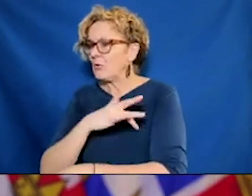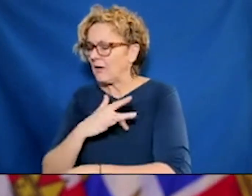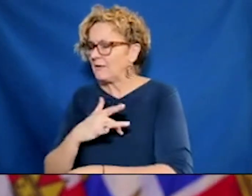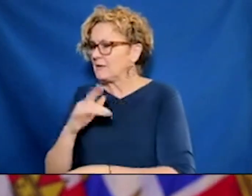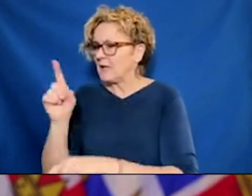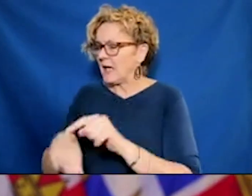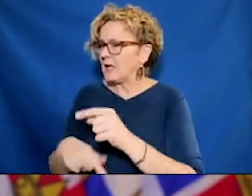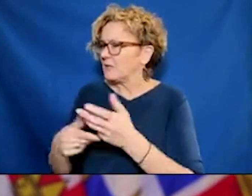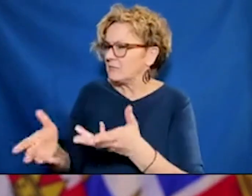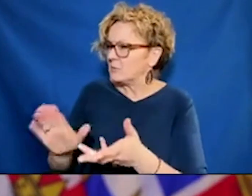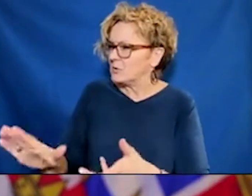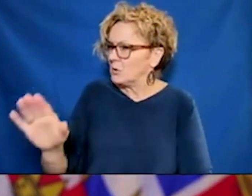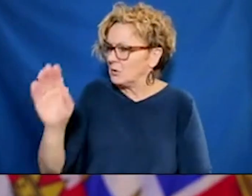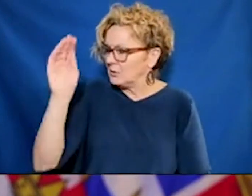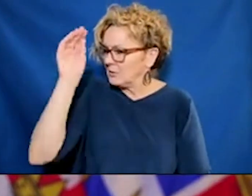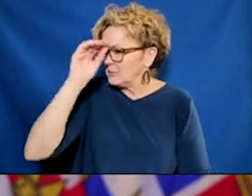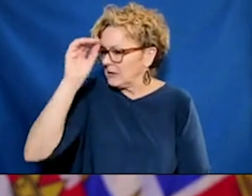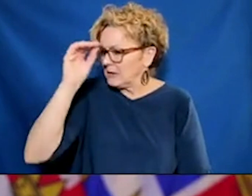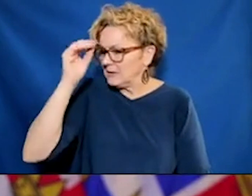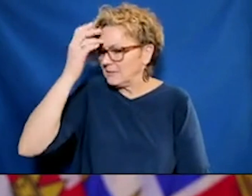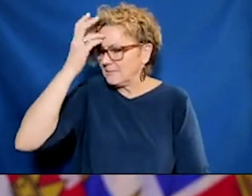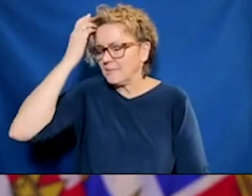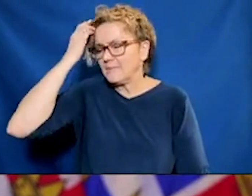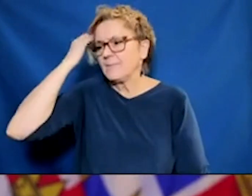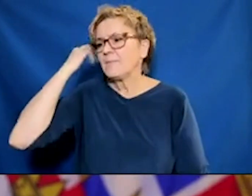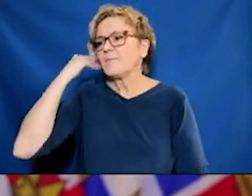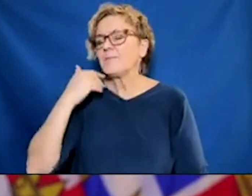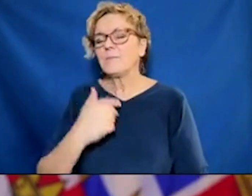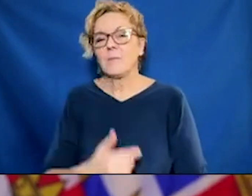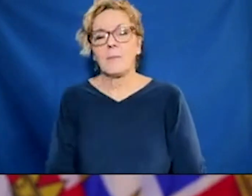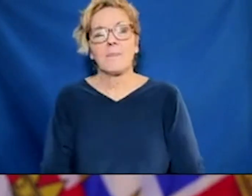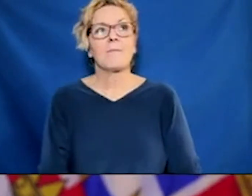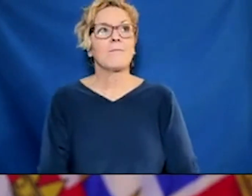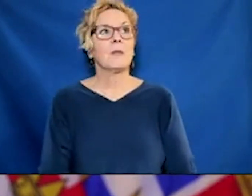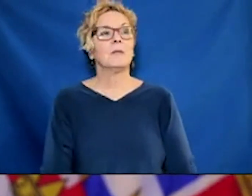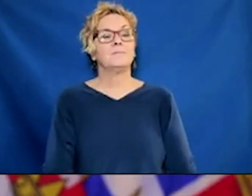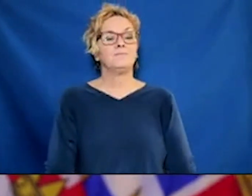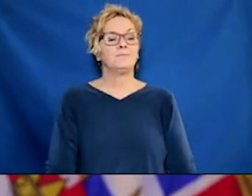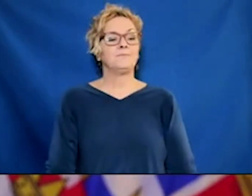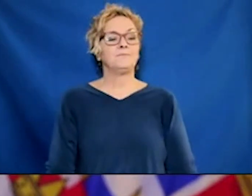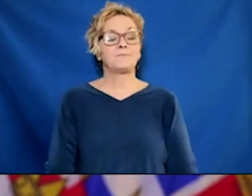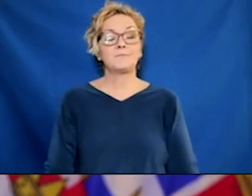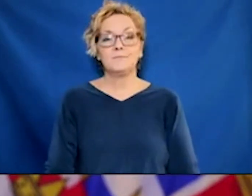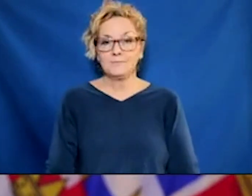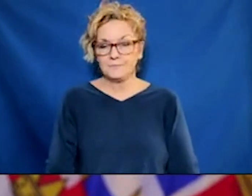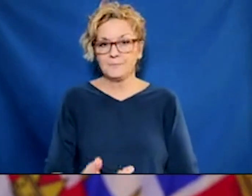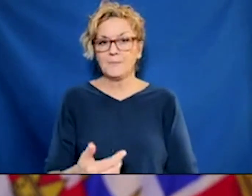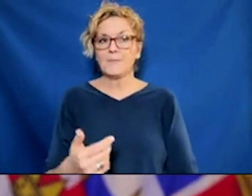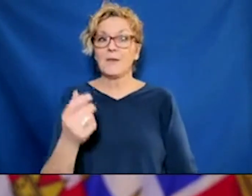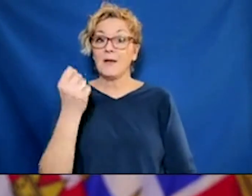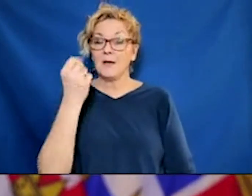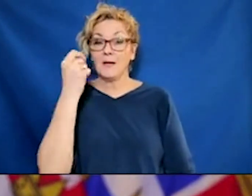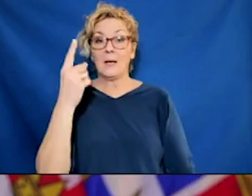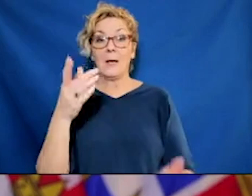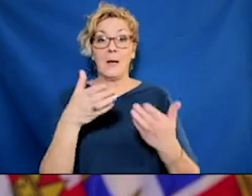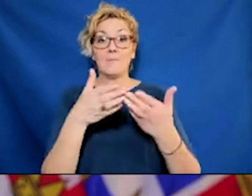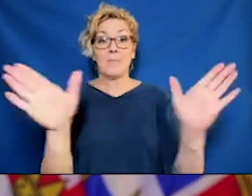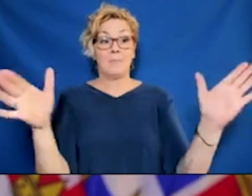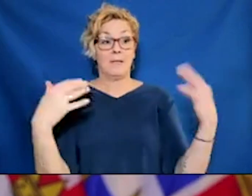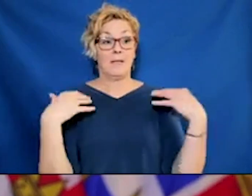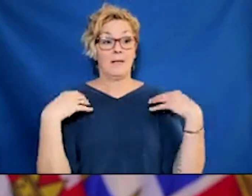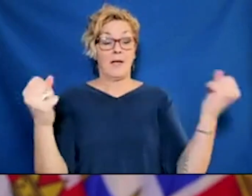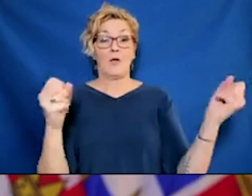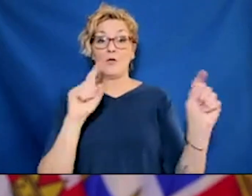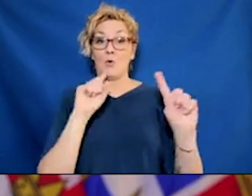The challenge is, or the difference is, there is no public health order requiring people not to travel.